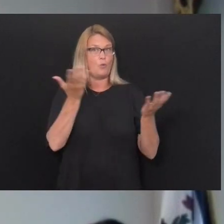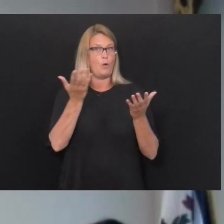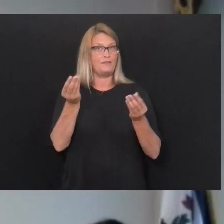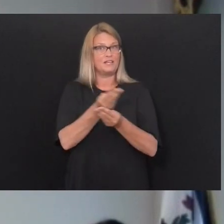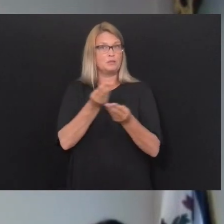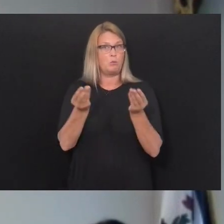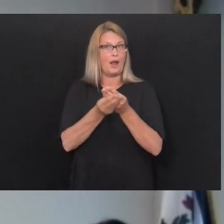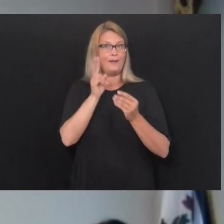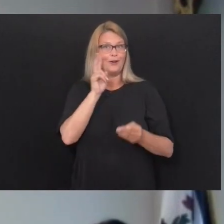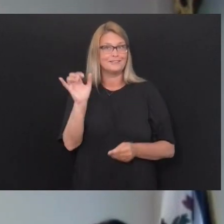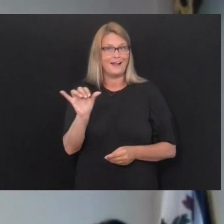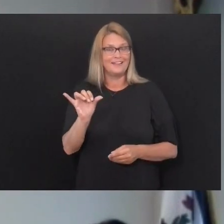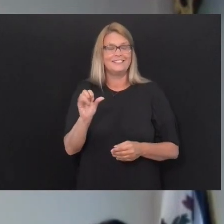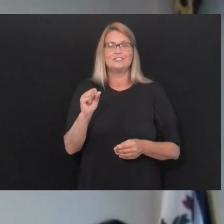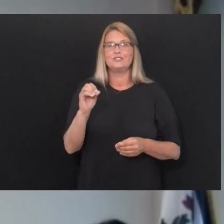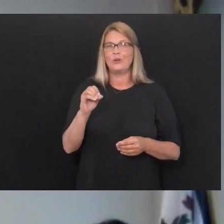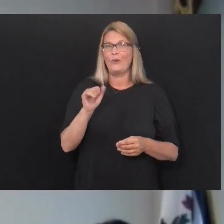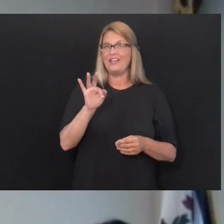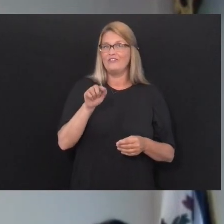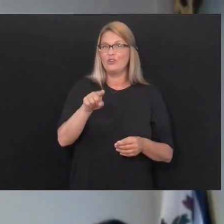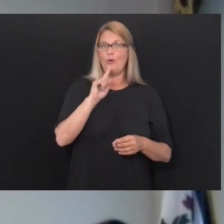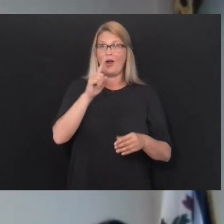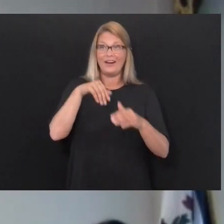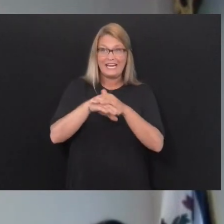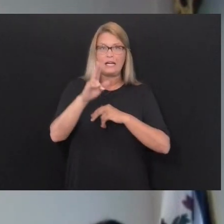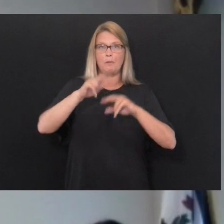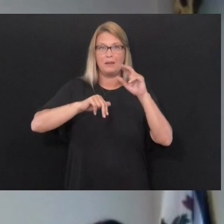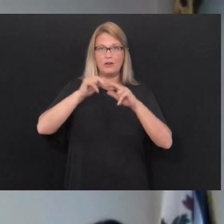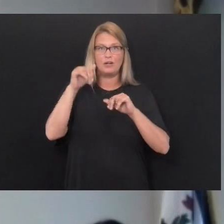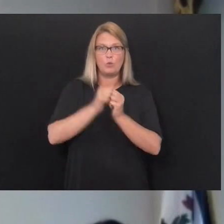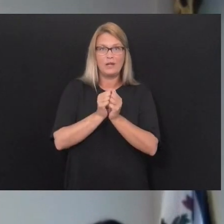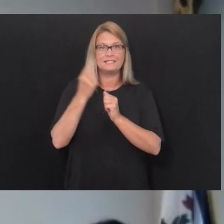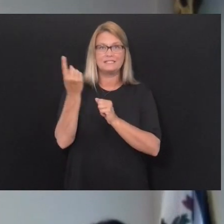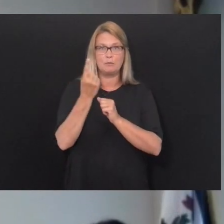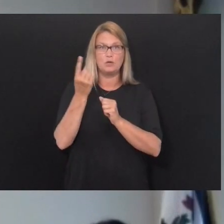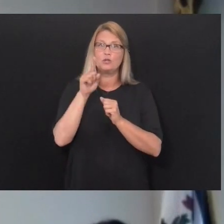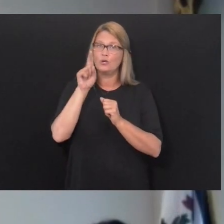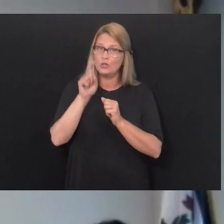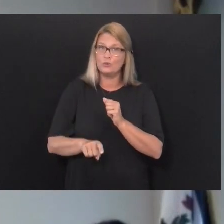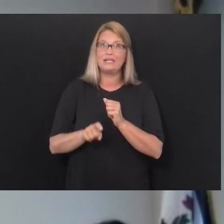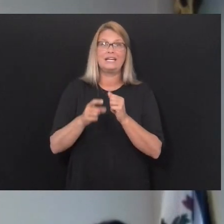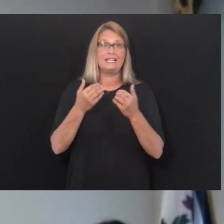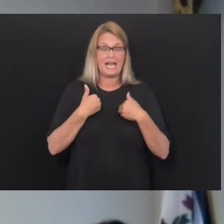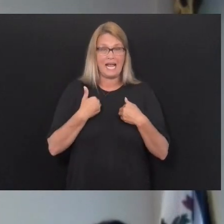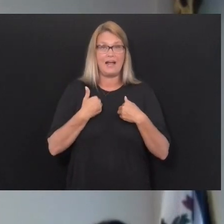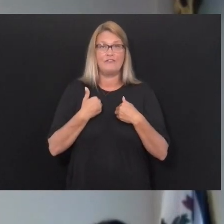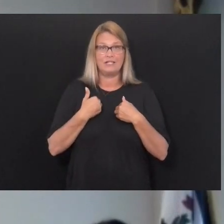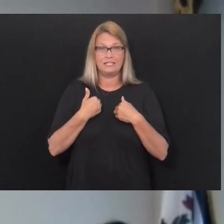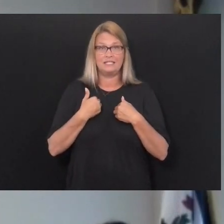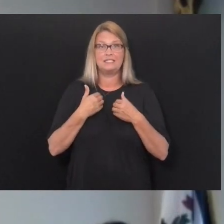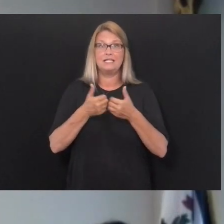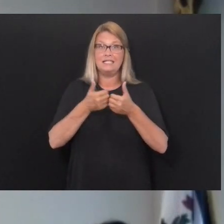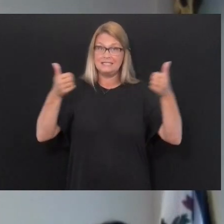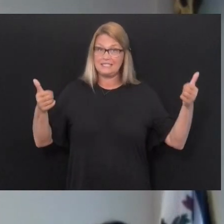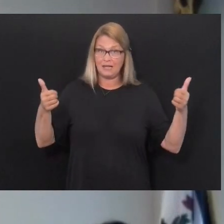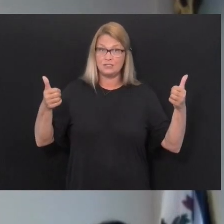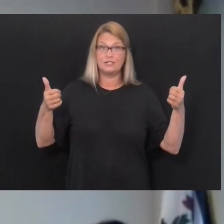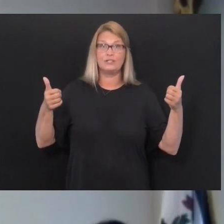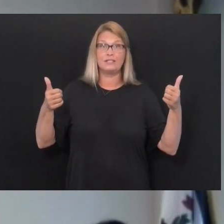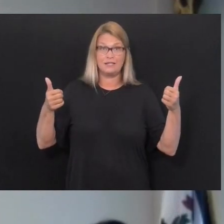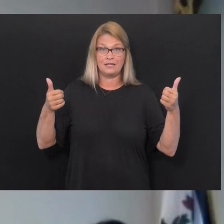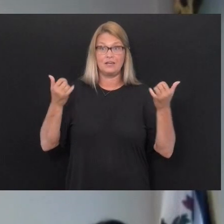nevertheless, I've got a lot of faith in West Virginians, and you know, I want to say something else about what